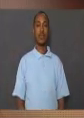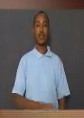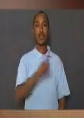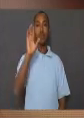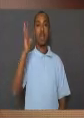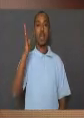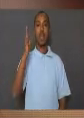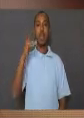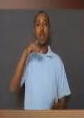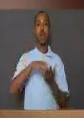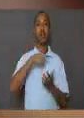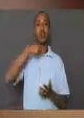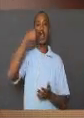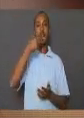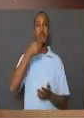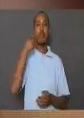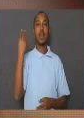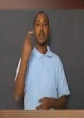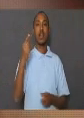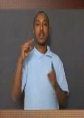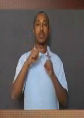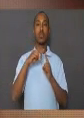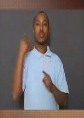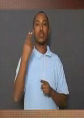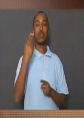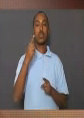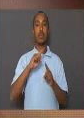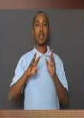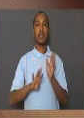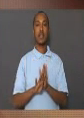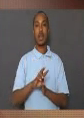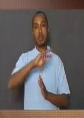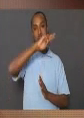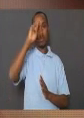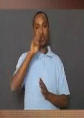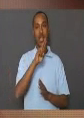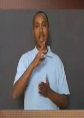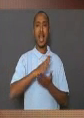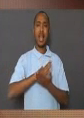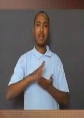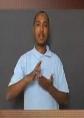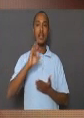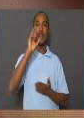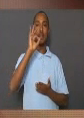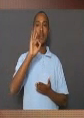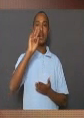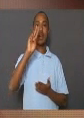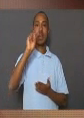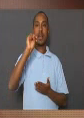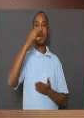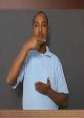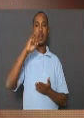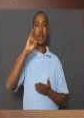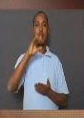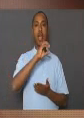of crops. You might also have said that it is beneficial to use pesticides